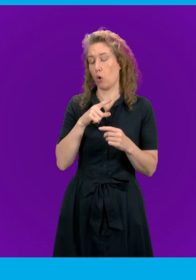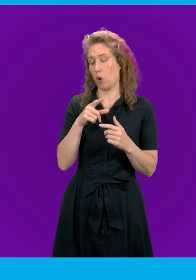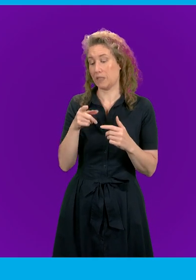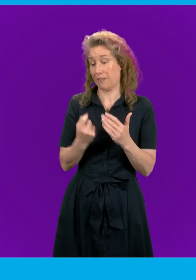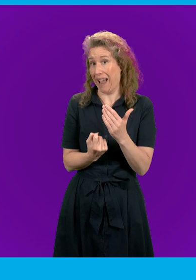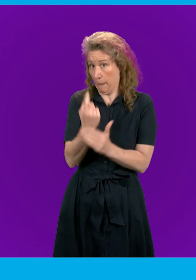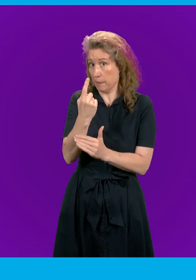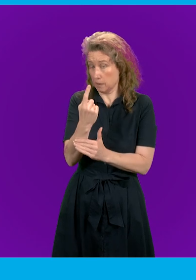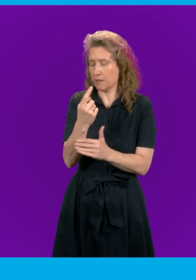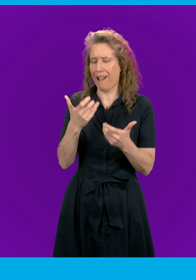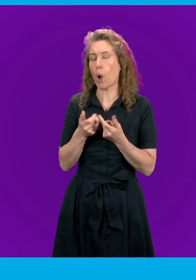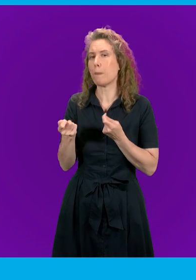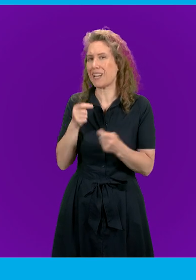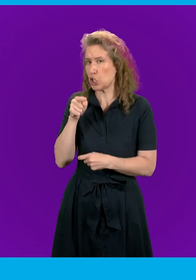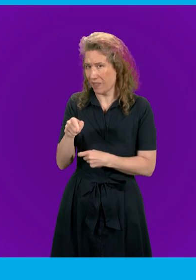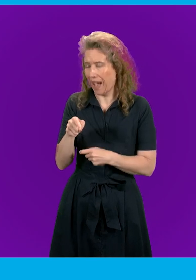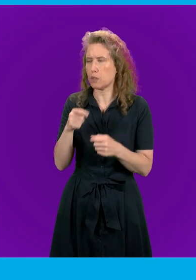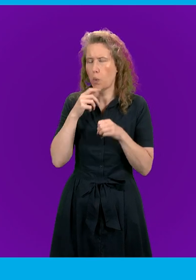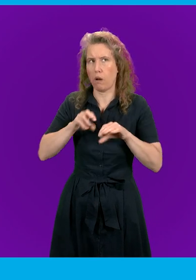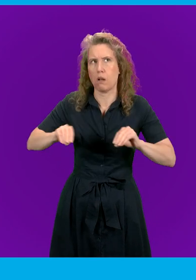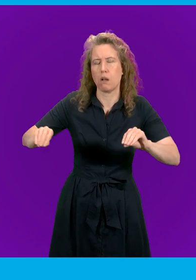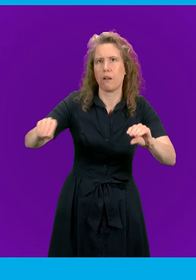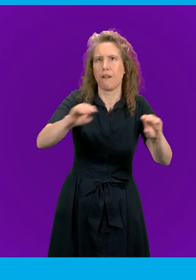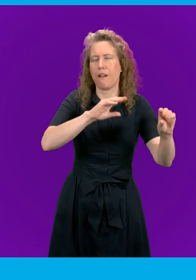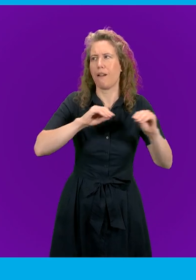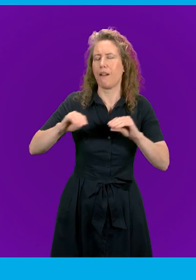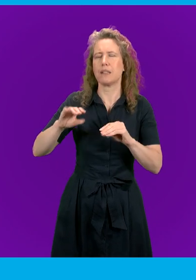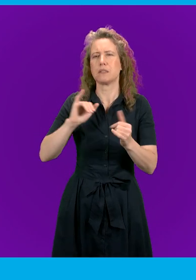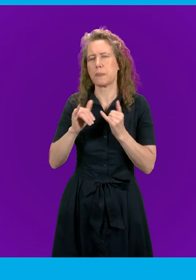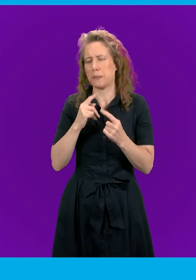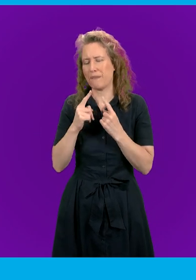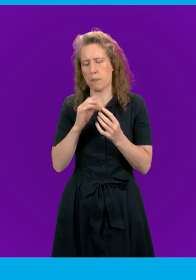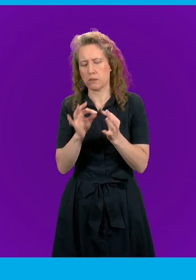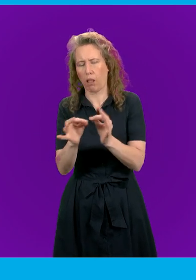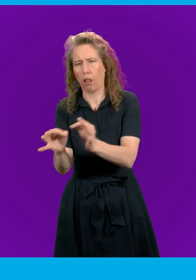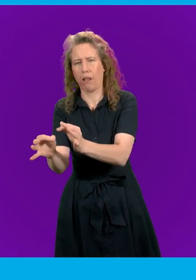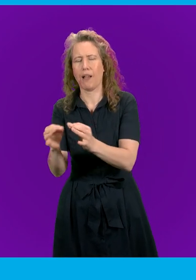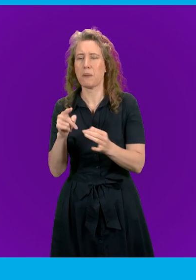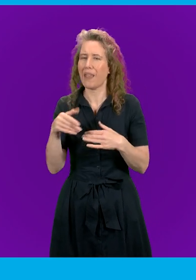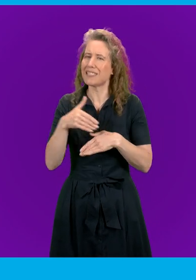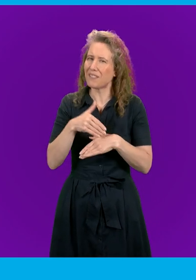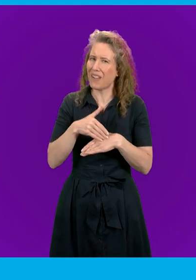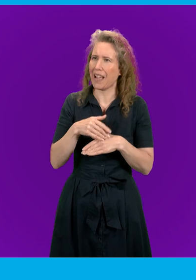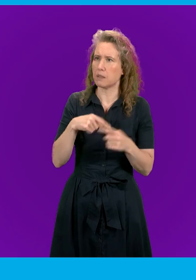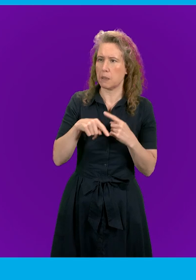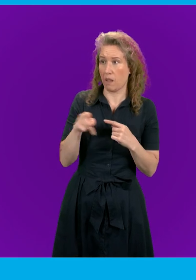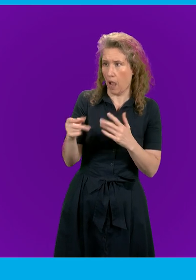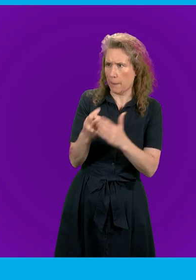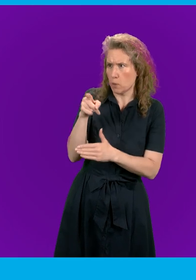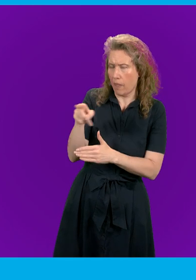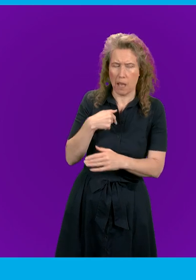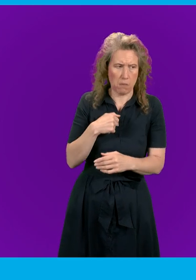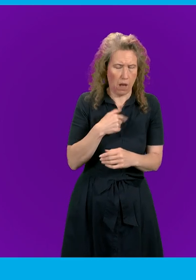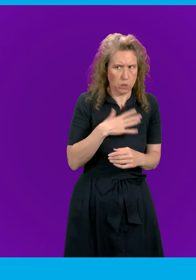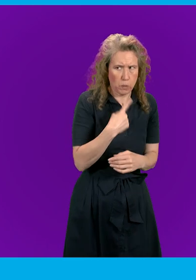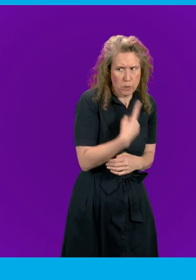are managed gets around a school. Sometimes the information isn't always accurate, but that then affects how confident other people feel to come